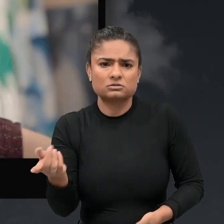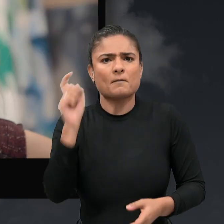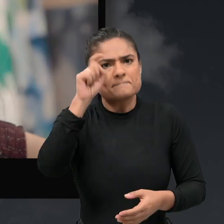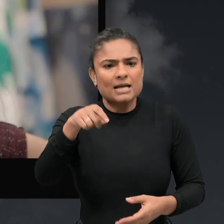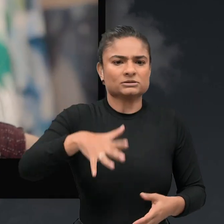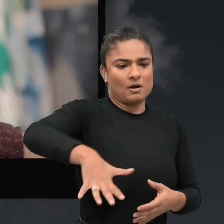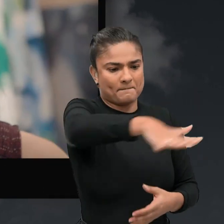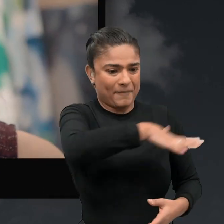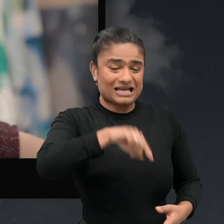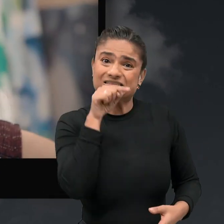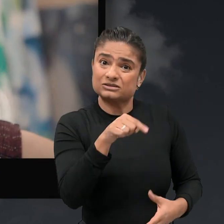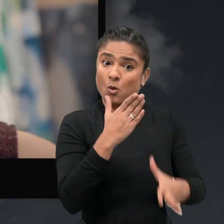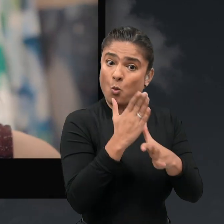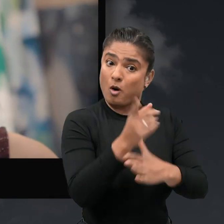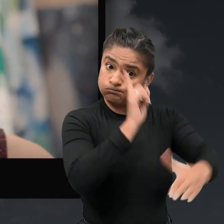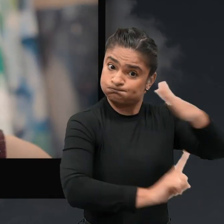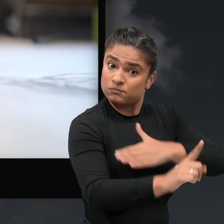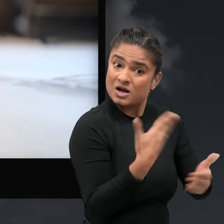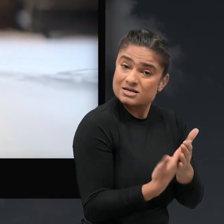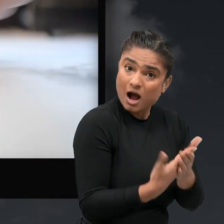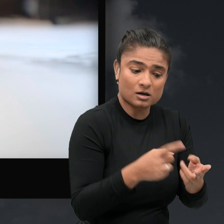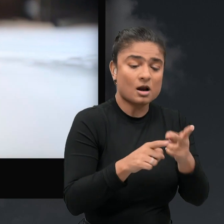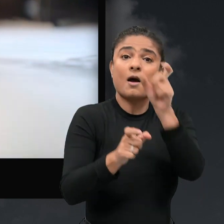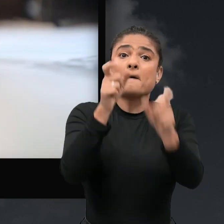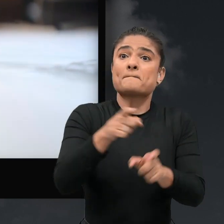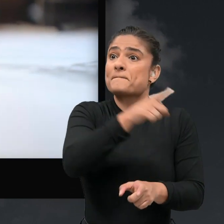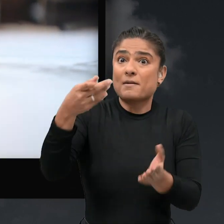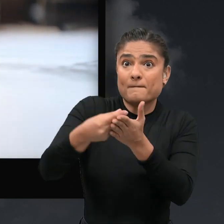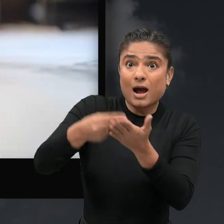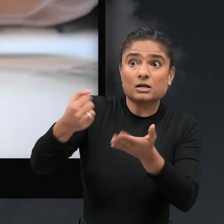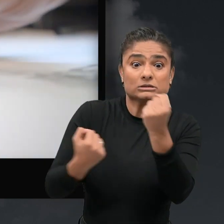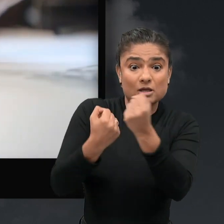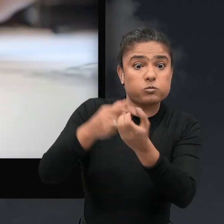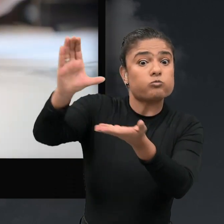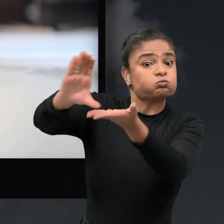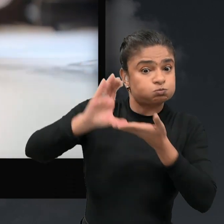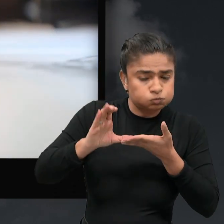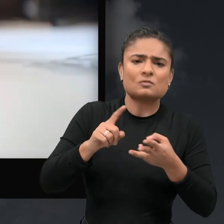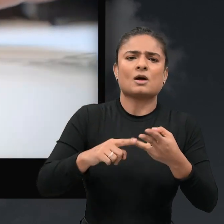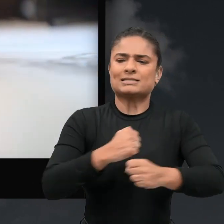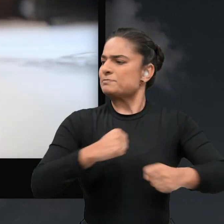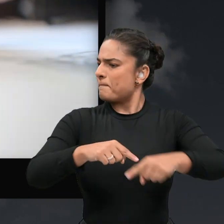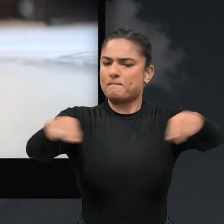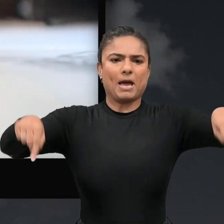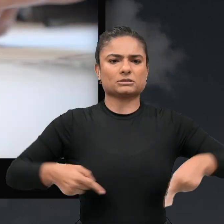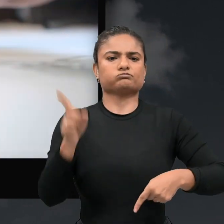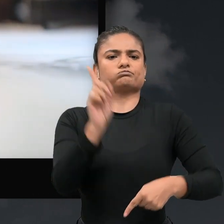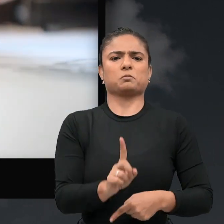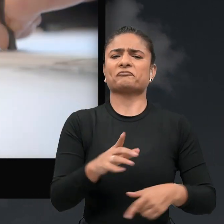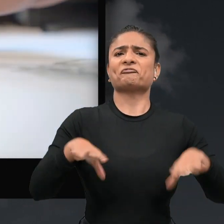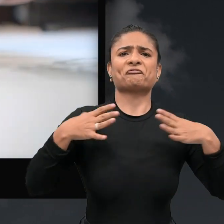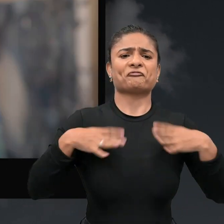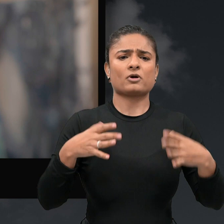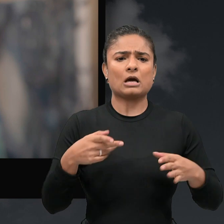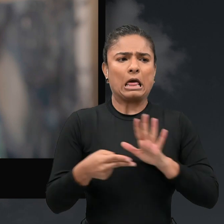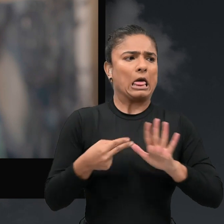artist. That's having a place to work, giving people the financial backing and support, just making